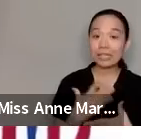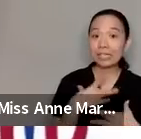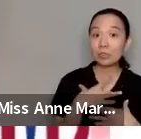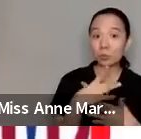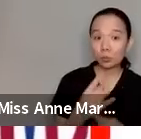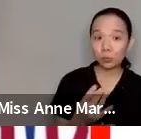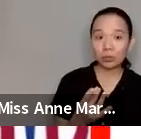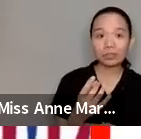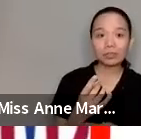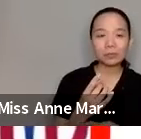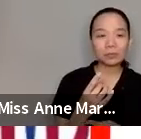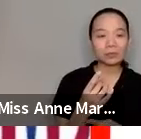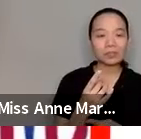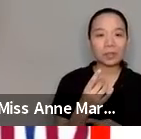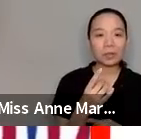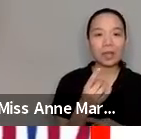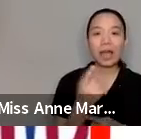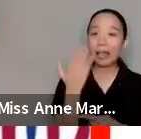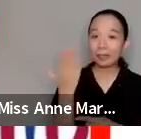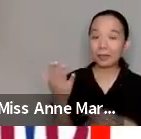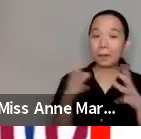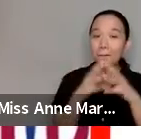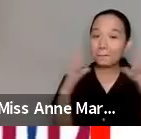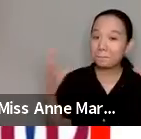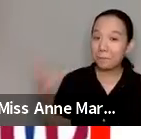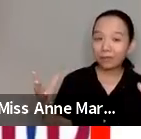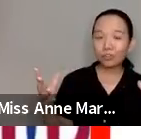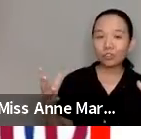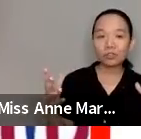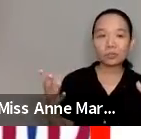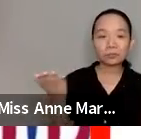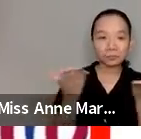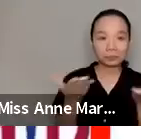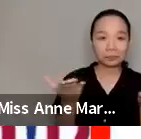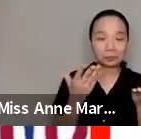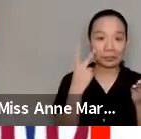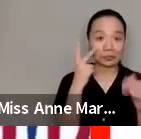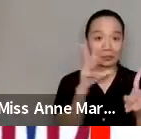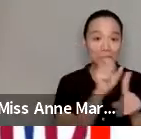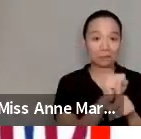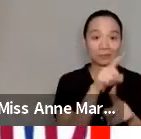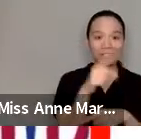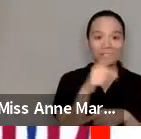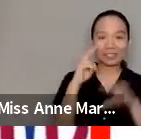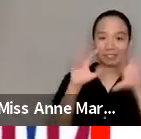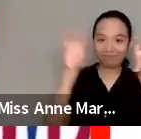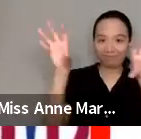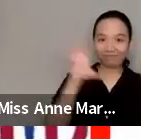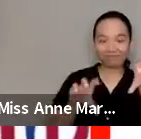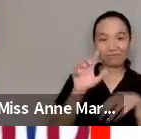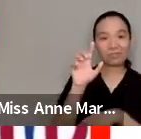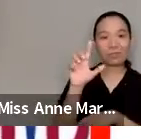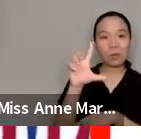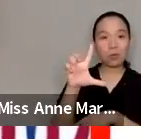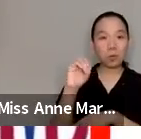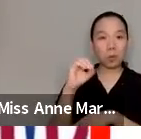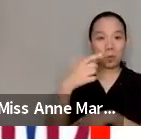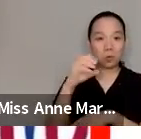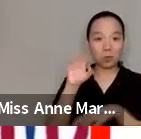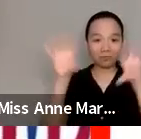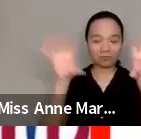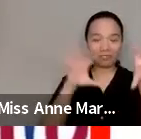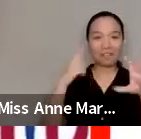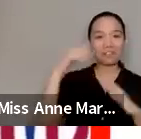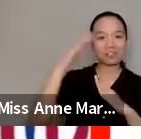Interestingly, there is much captured by the logos of the top education schools in the